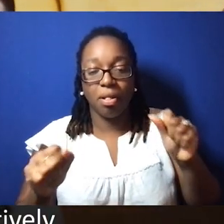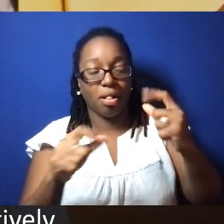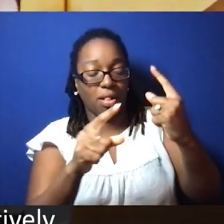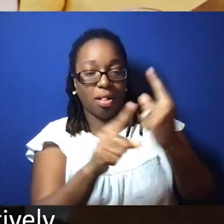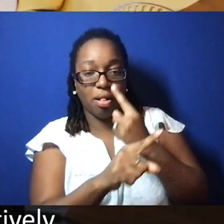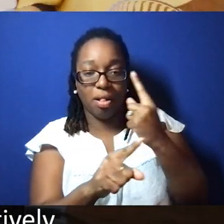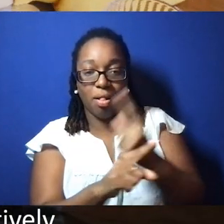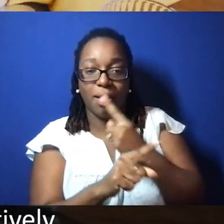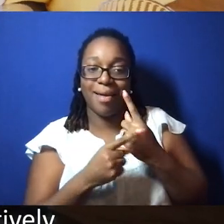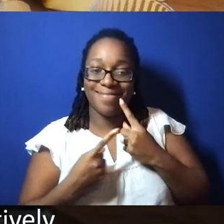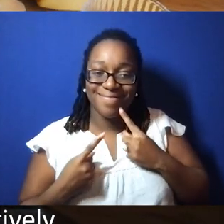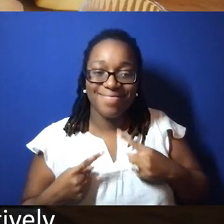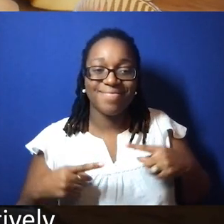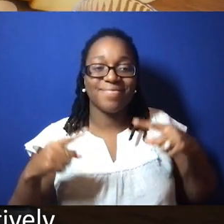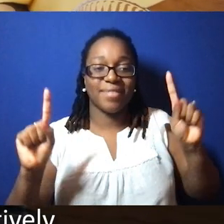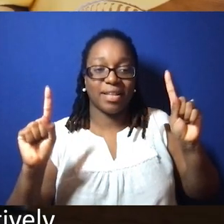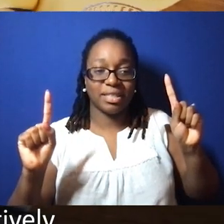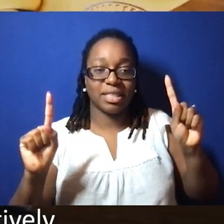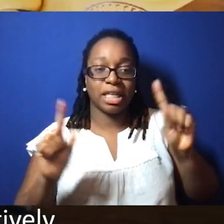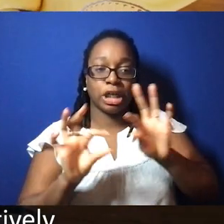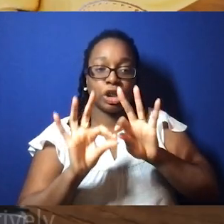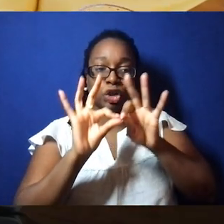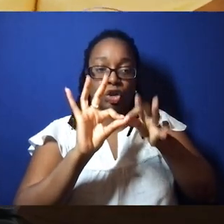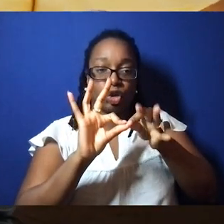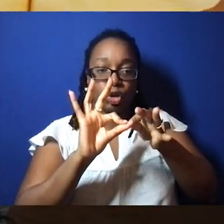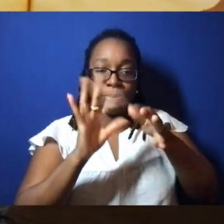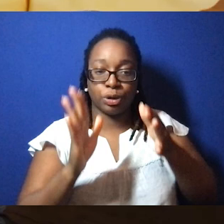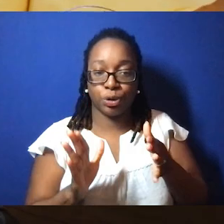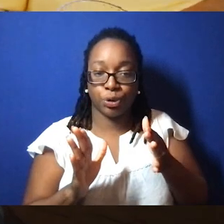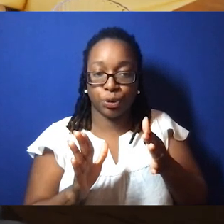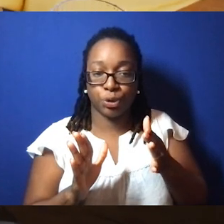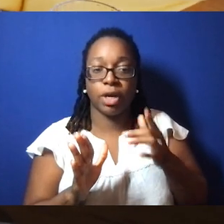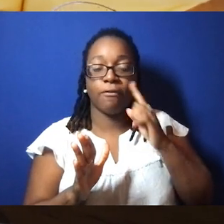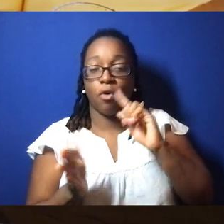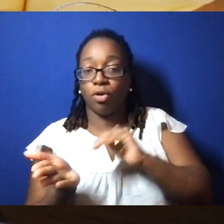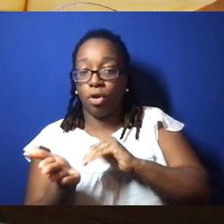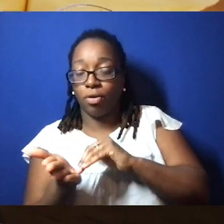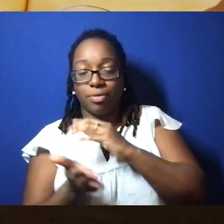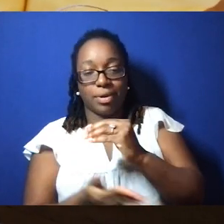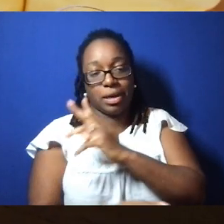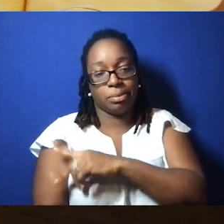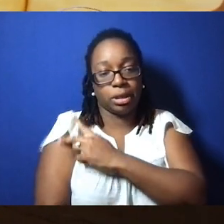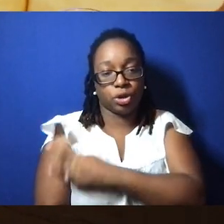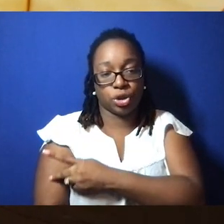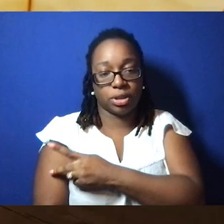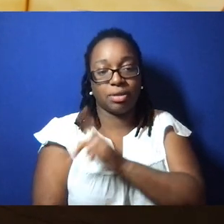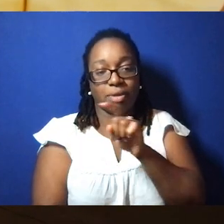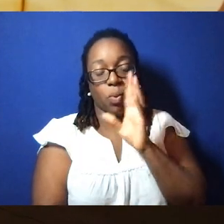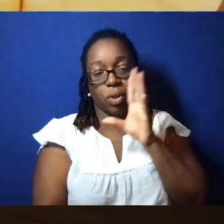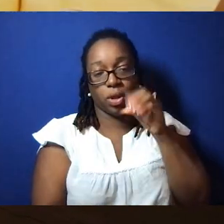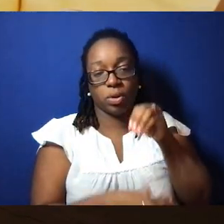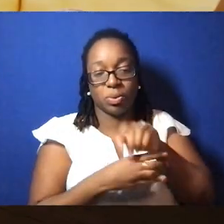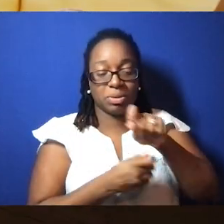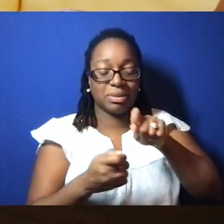unlikely to be able to accurately and effectively interpret a conversation between doctor and patient